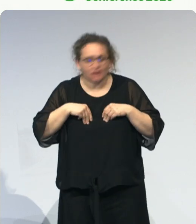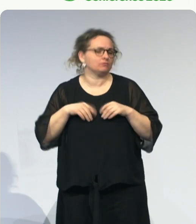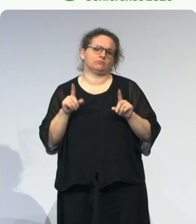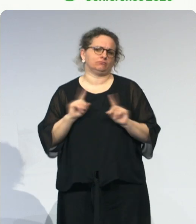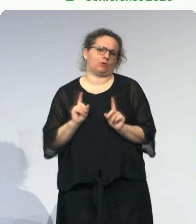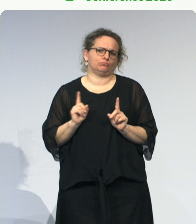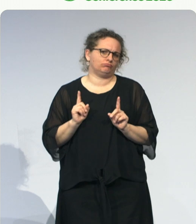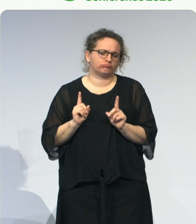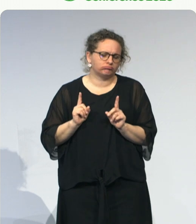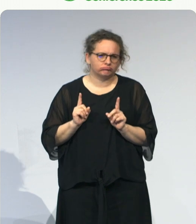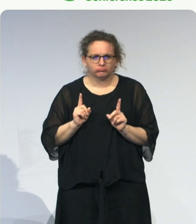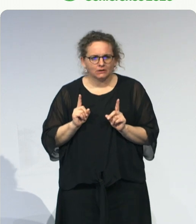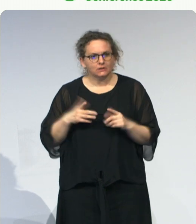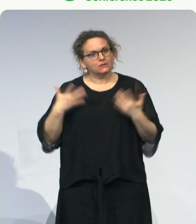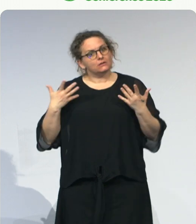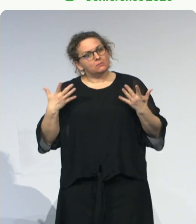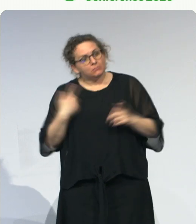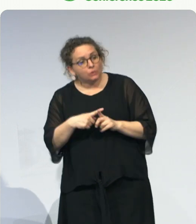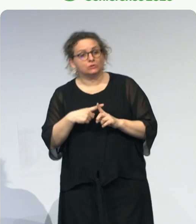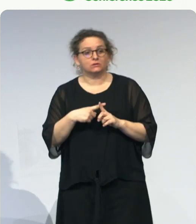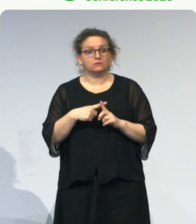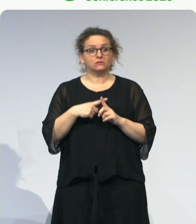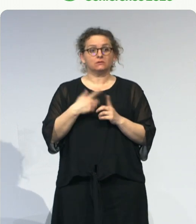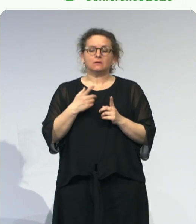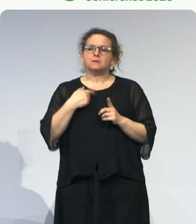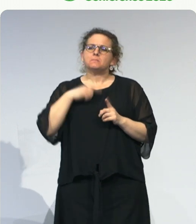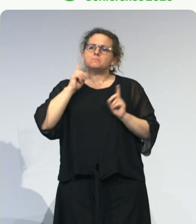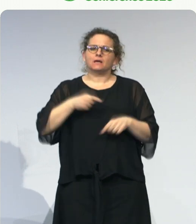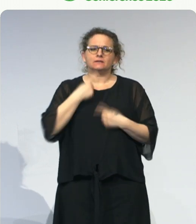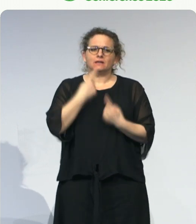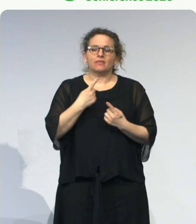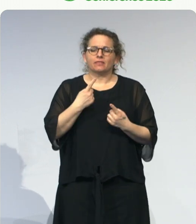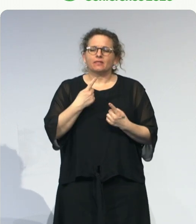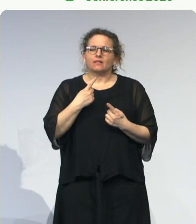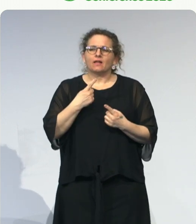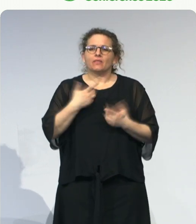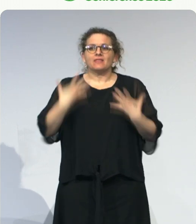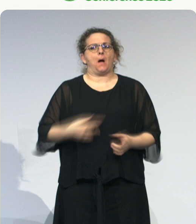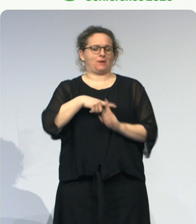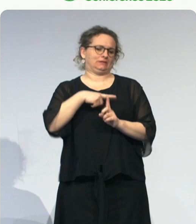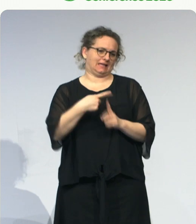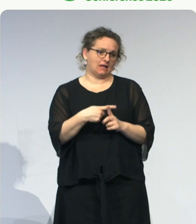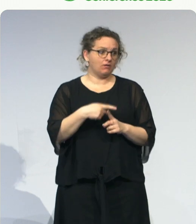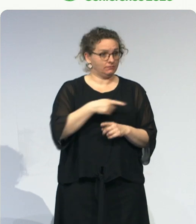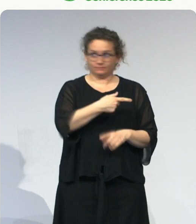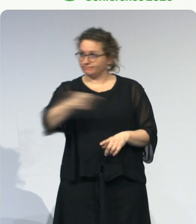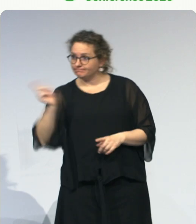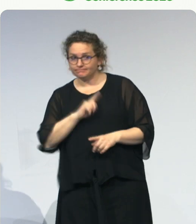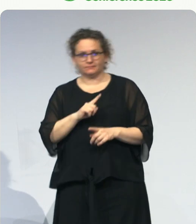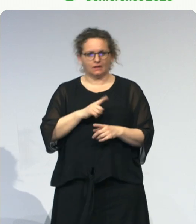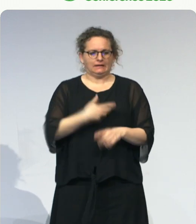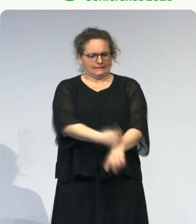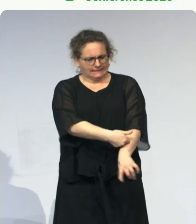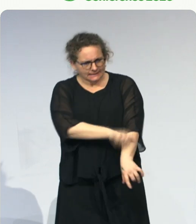truth is that we were and still are ready to acknowledge our shortcomings, swallow our pride, not